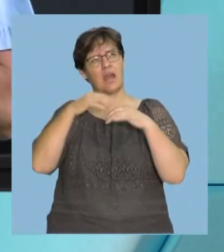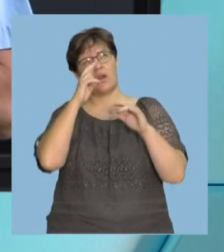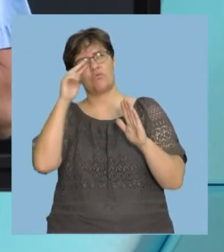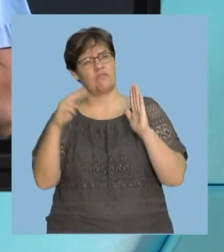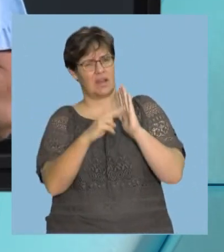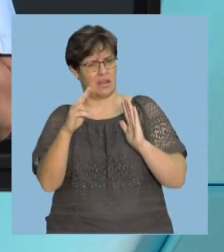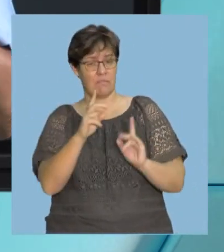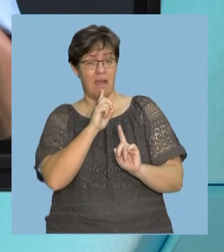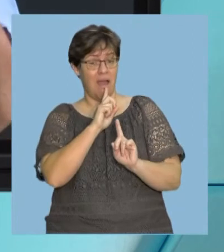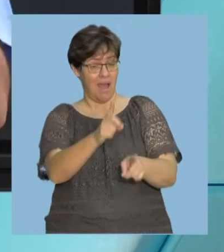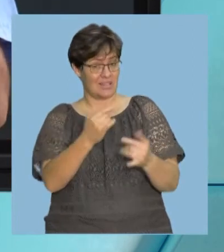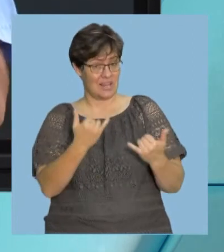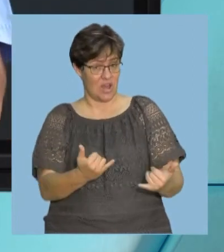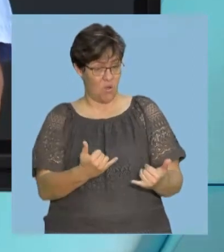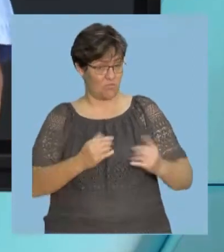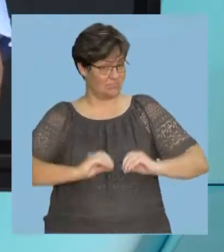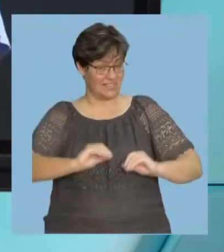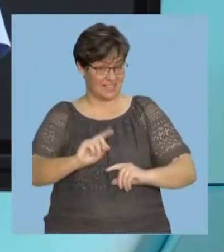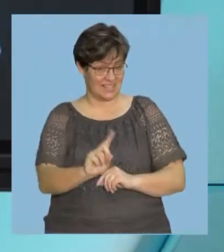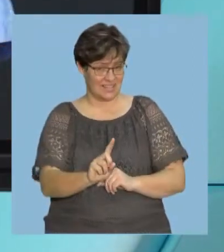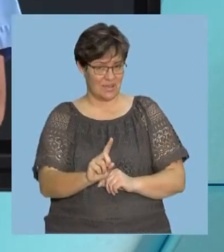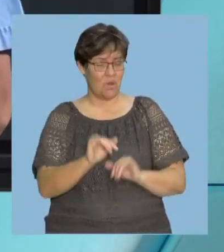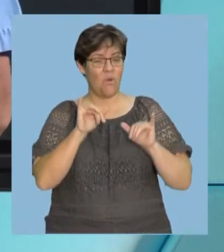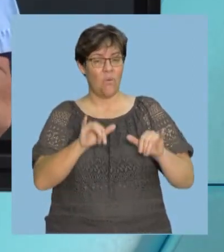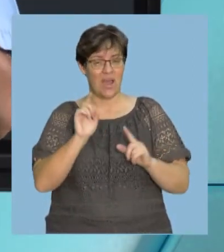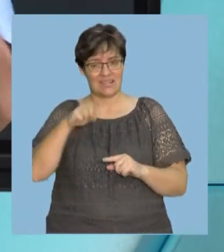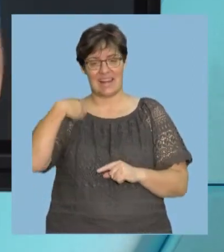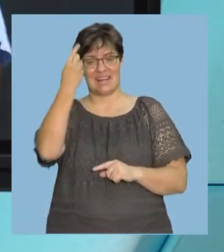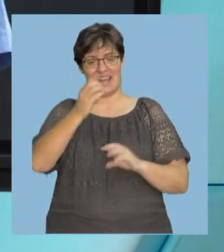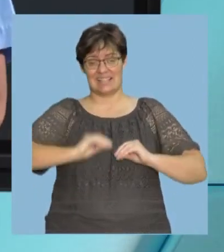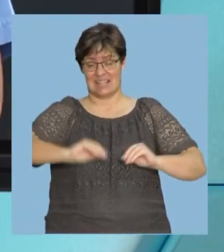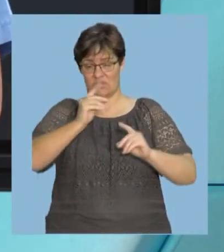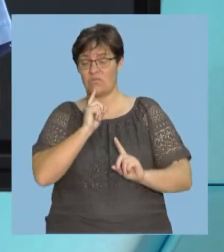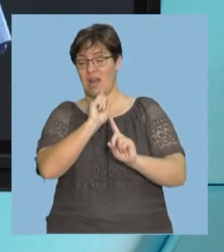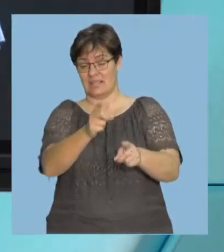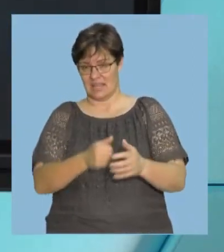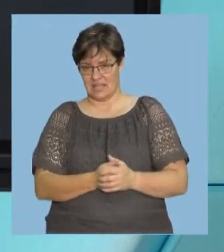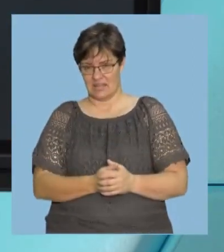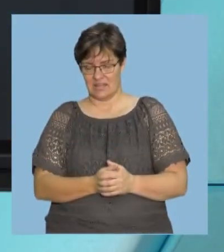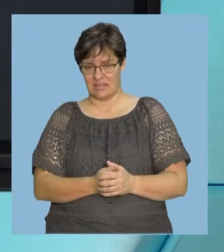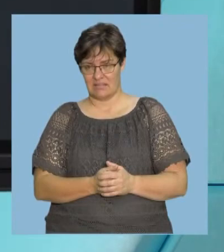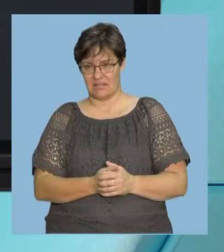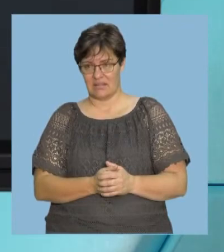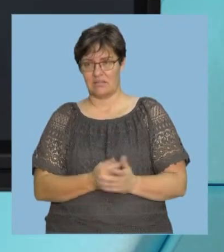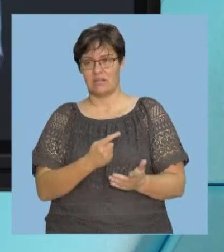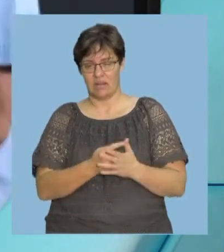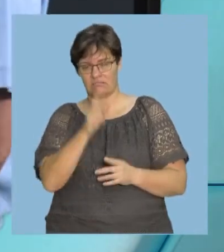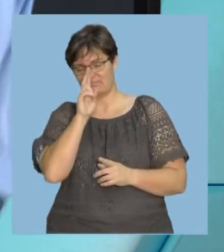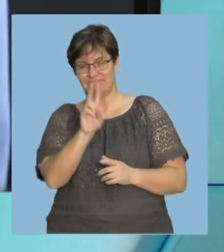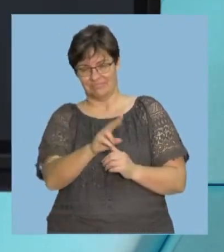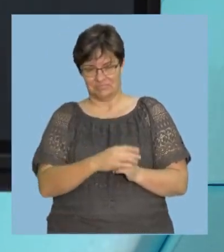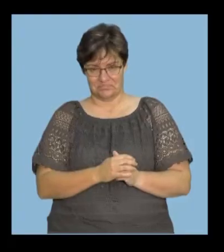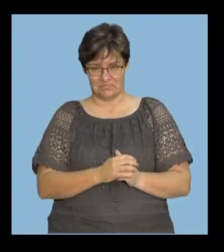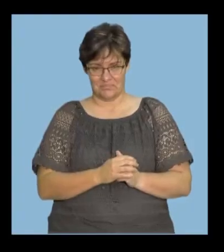it. And I'm not going to answer it in this lesson, but you'll have to wait for our next lesson to do that. But in the